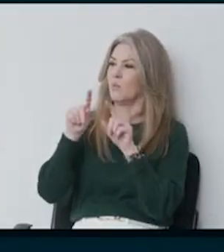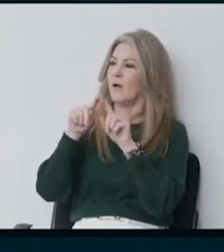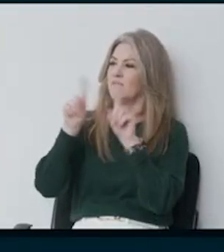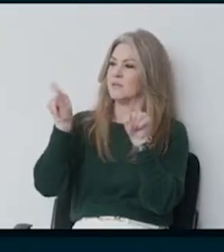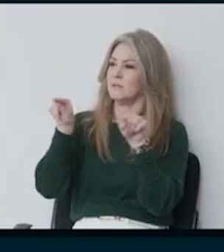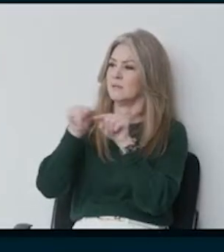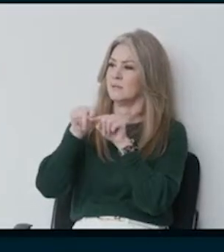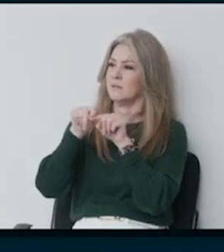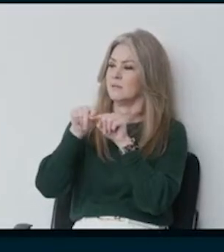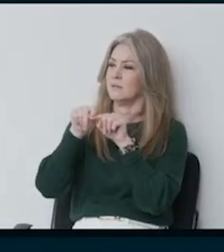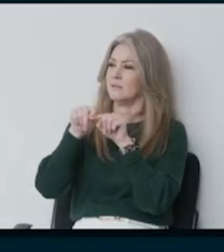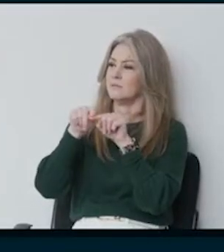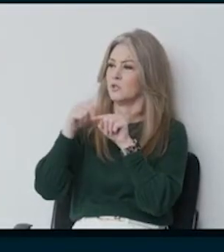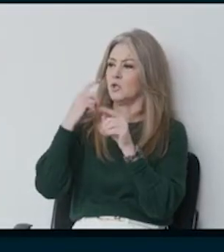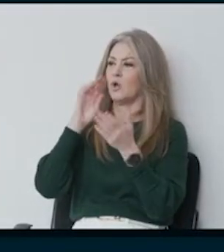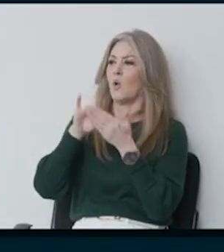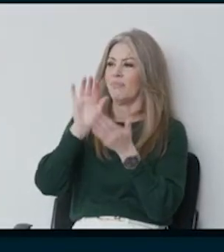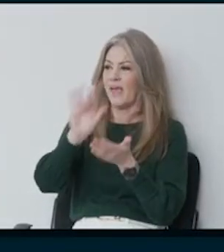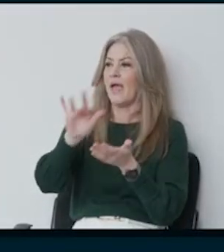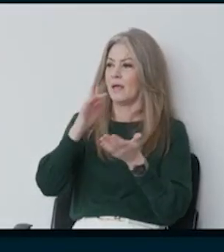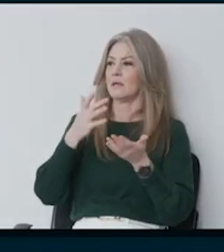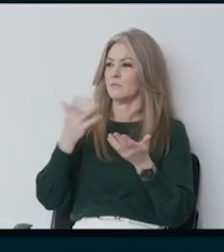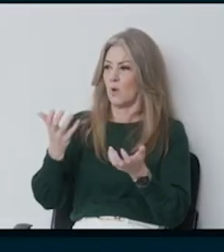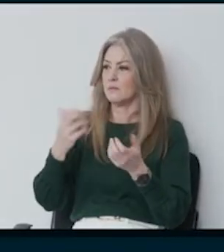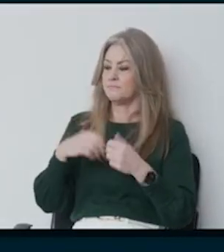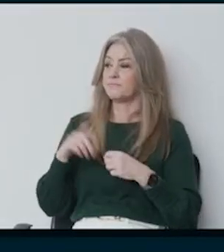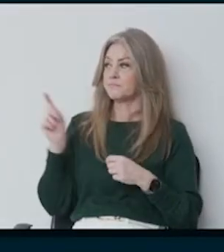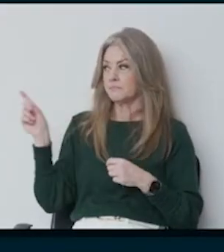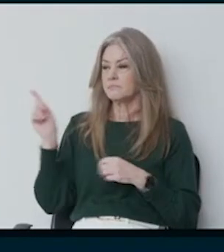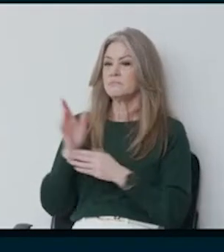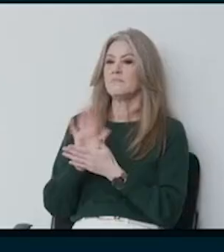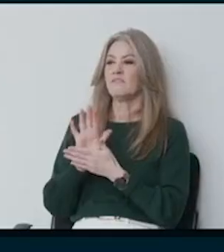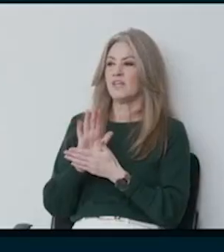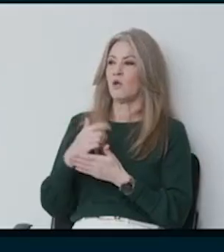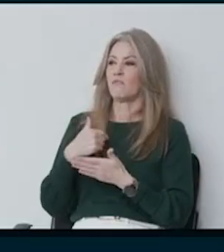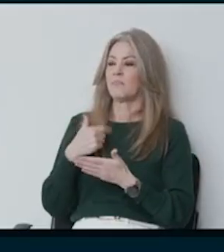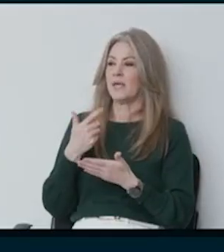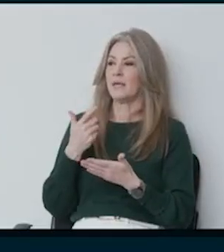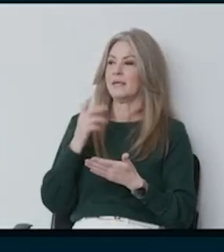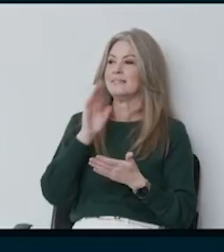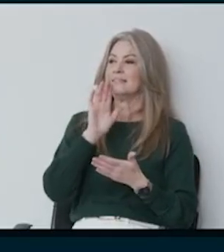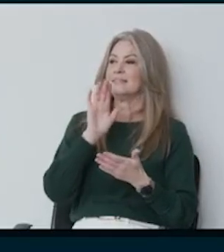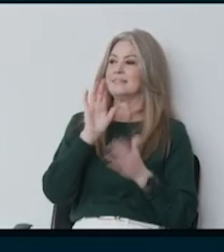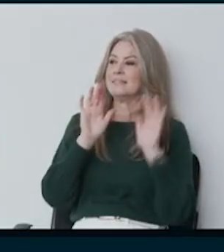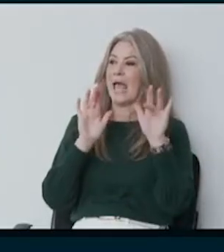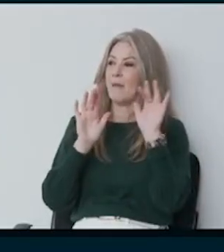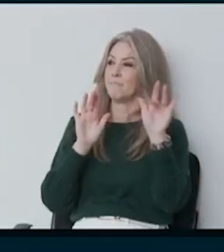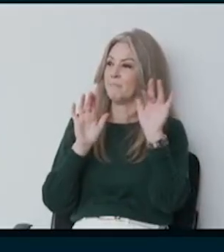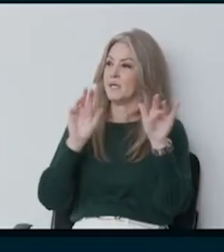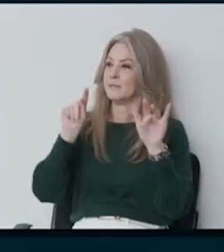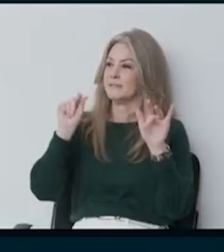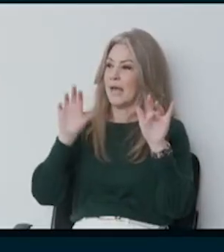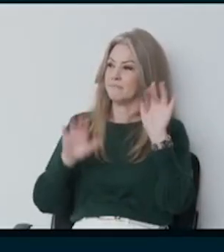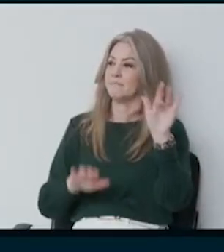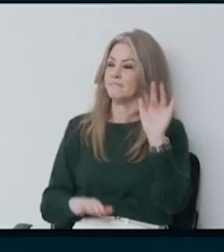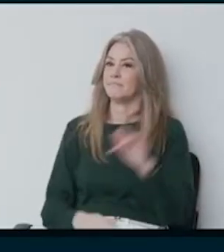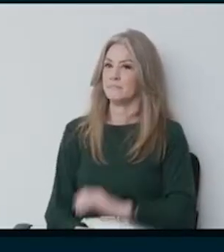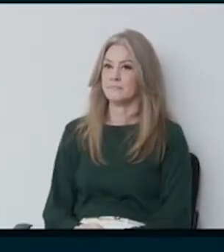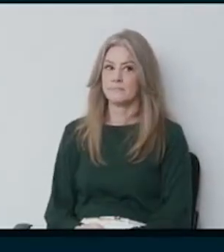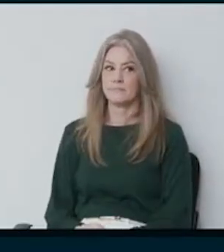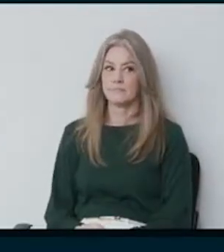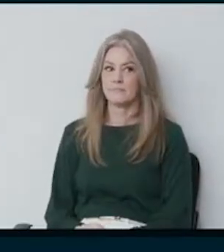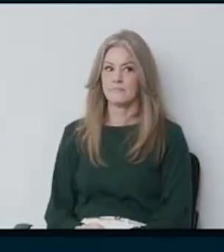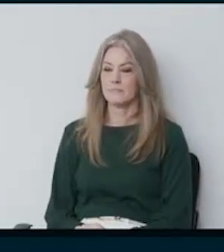enter. This is a video of me tabbing through the NC.gov website.